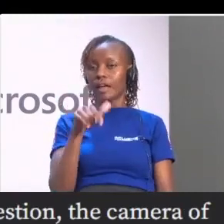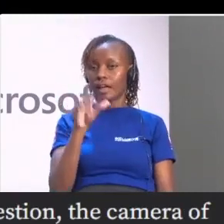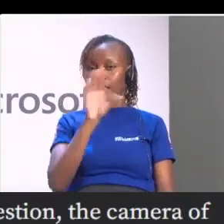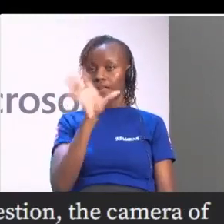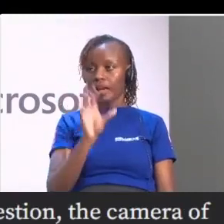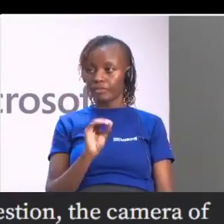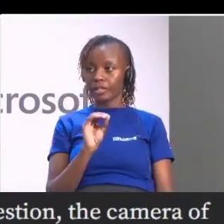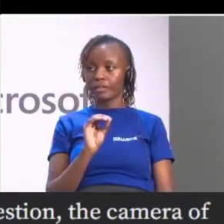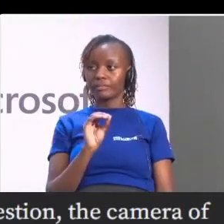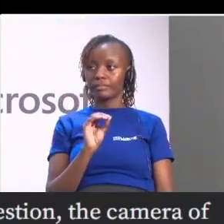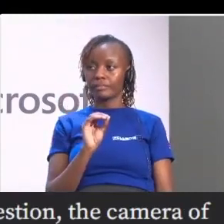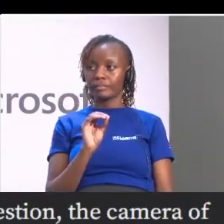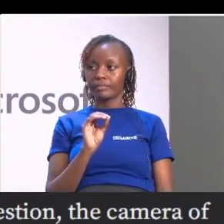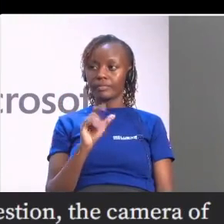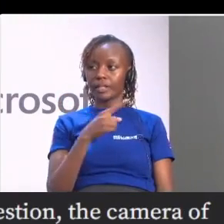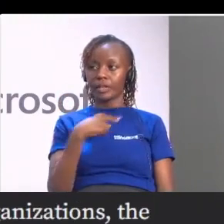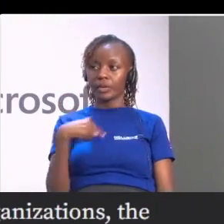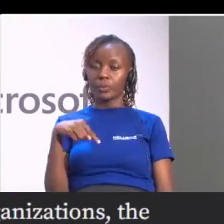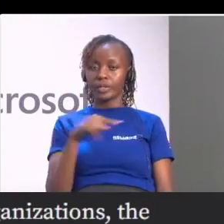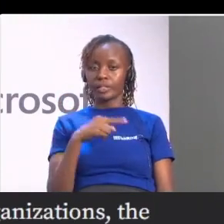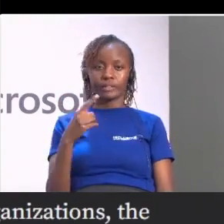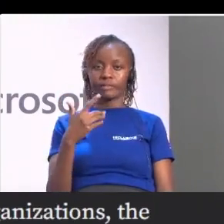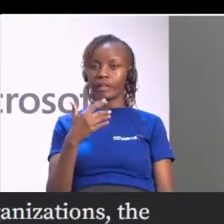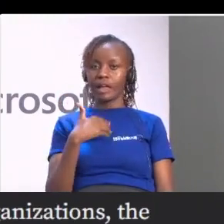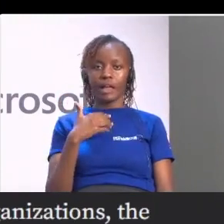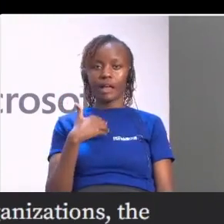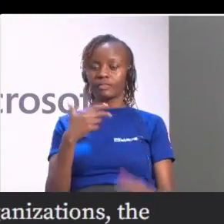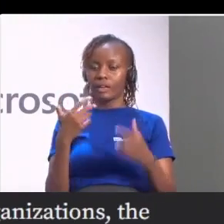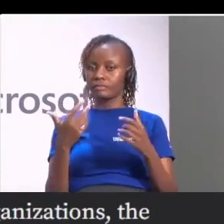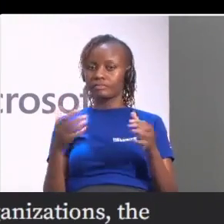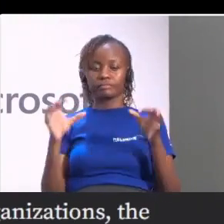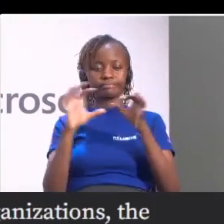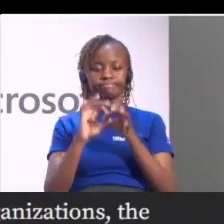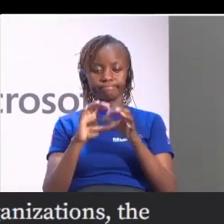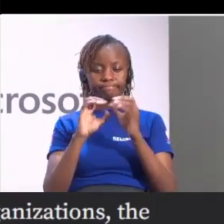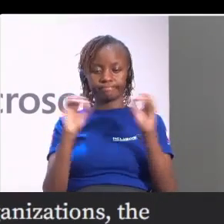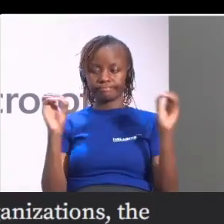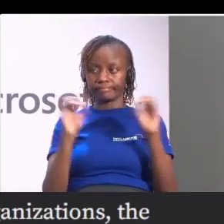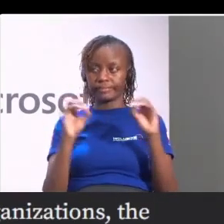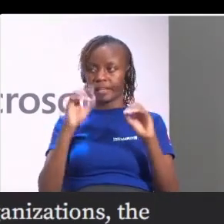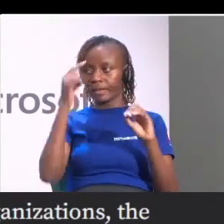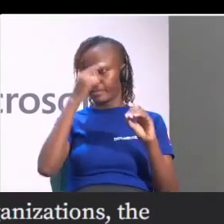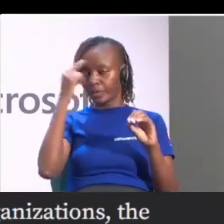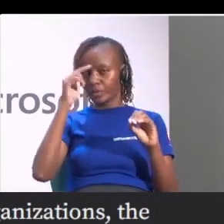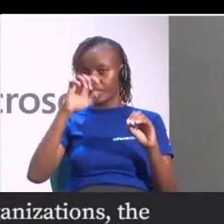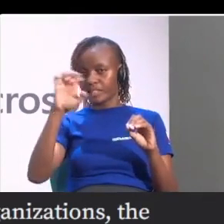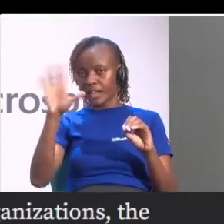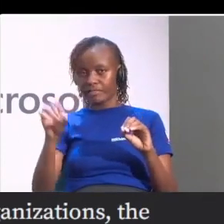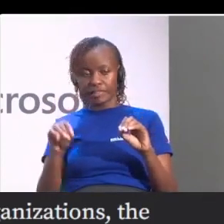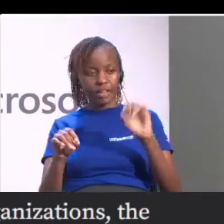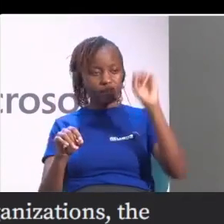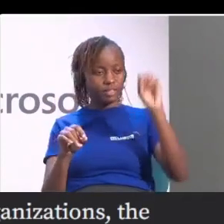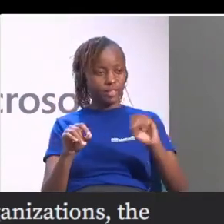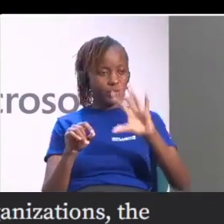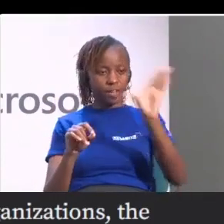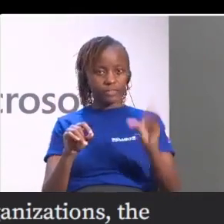think coming from Africa, we do see a disconnect where East Africa exists, Southern Africa, and Western